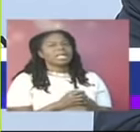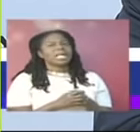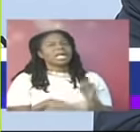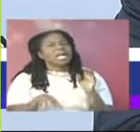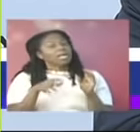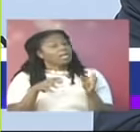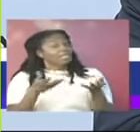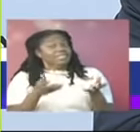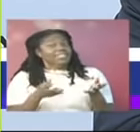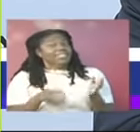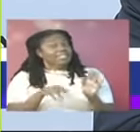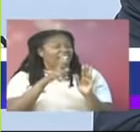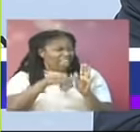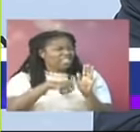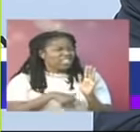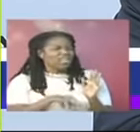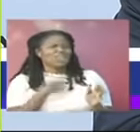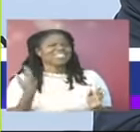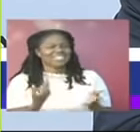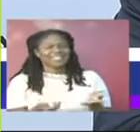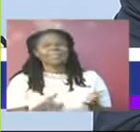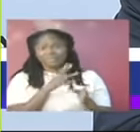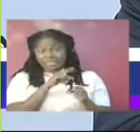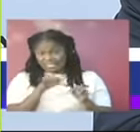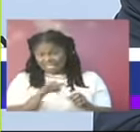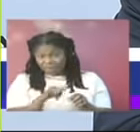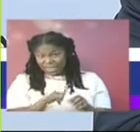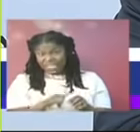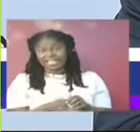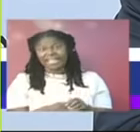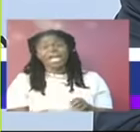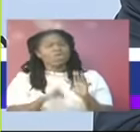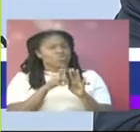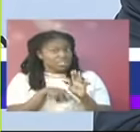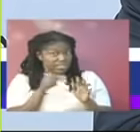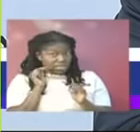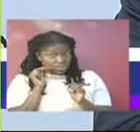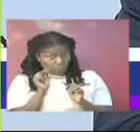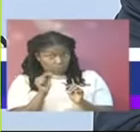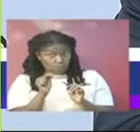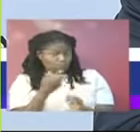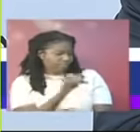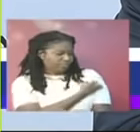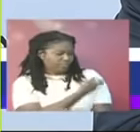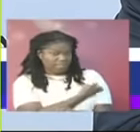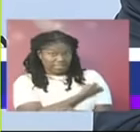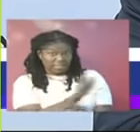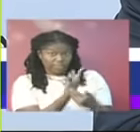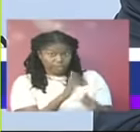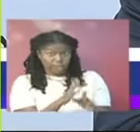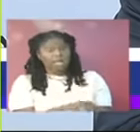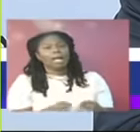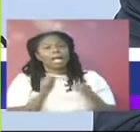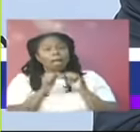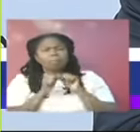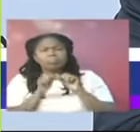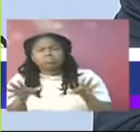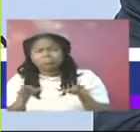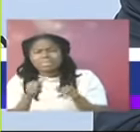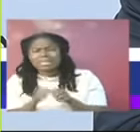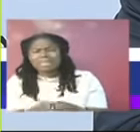transmission, not all the way to zero, but significantly. And therefore, the more people that we have fully vaccinated, the greater